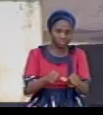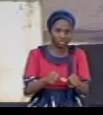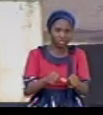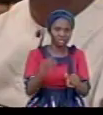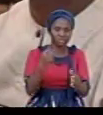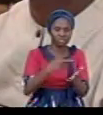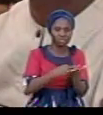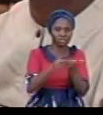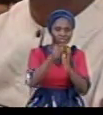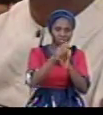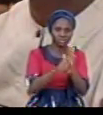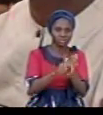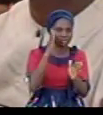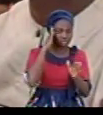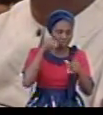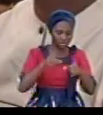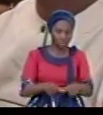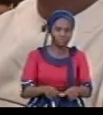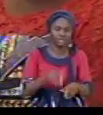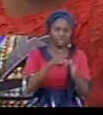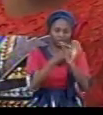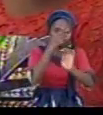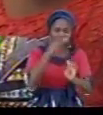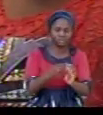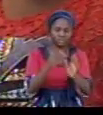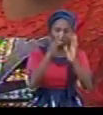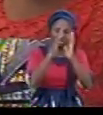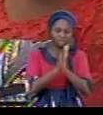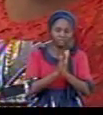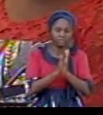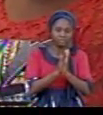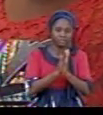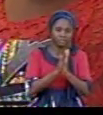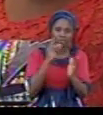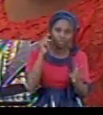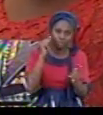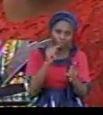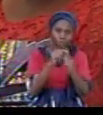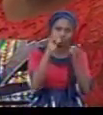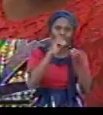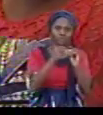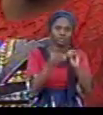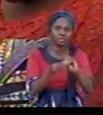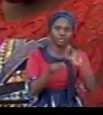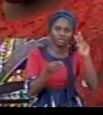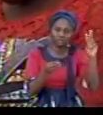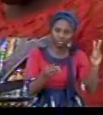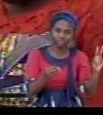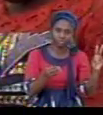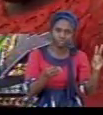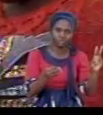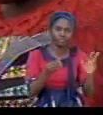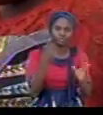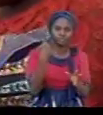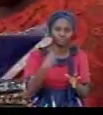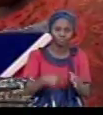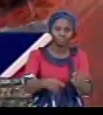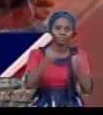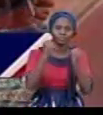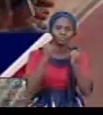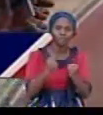righteousness will abide. Point number two, the power to